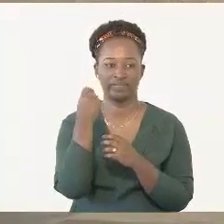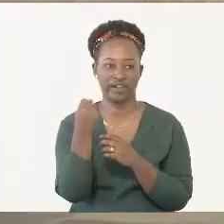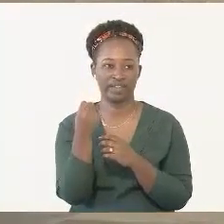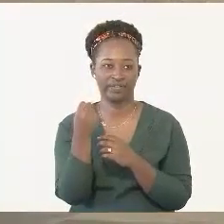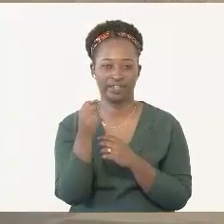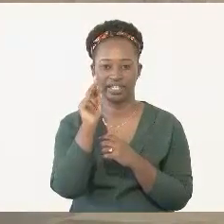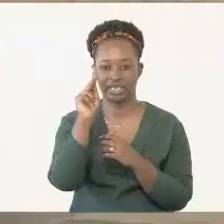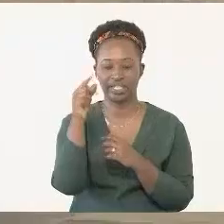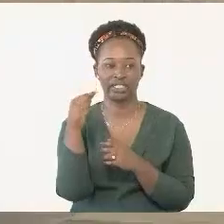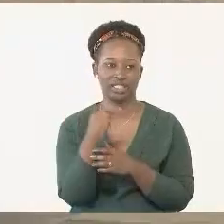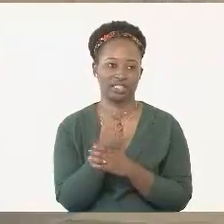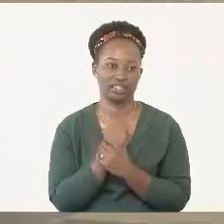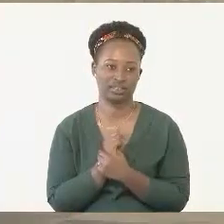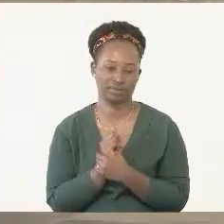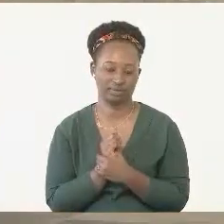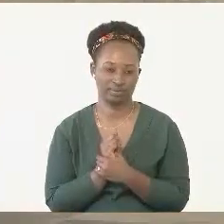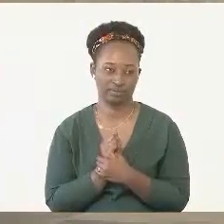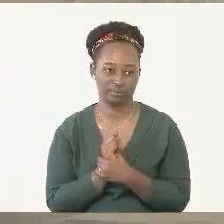1.5 kilograms.